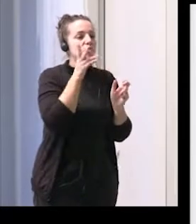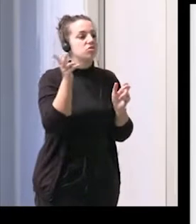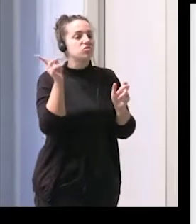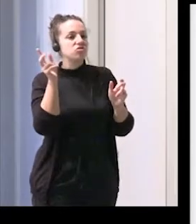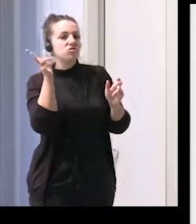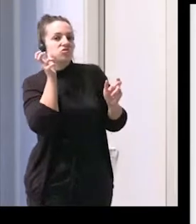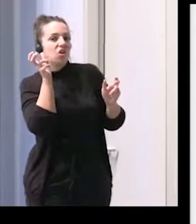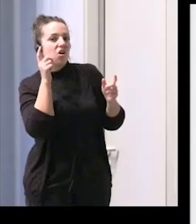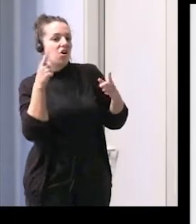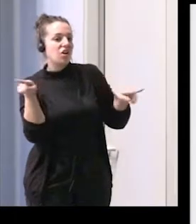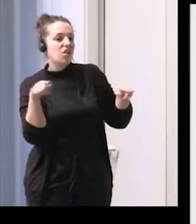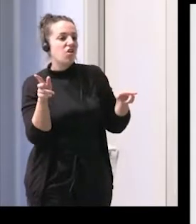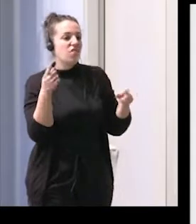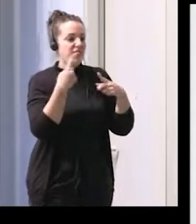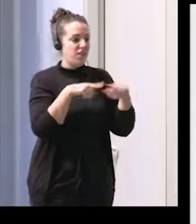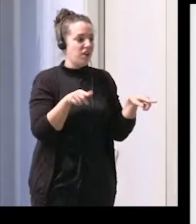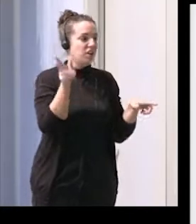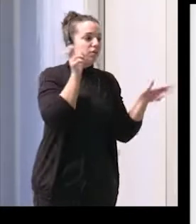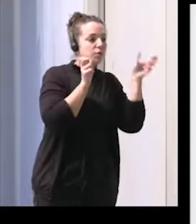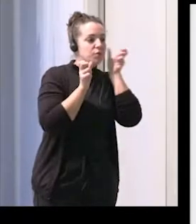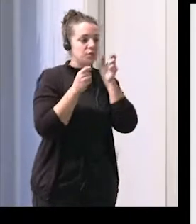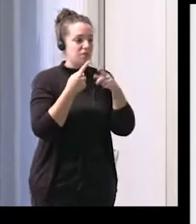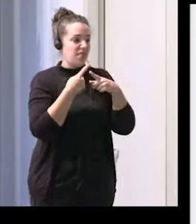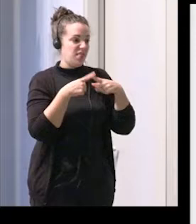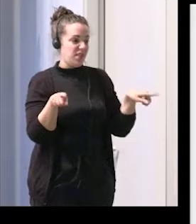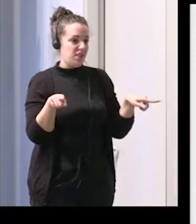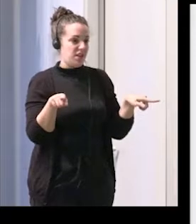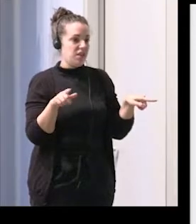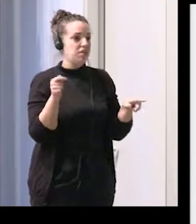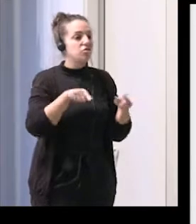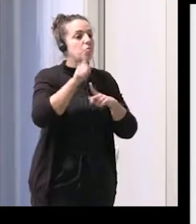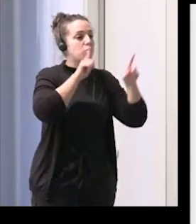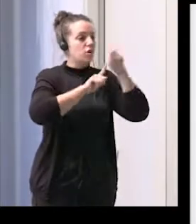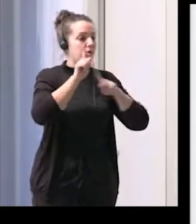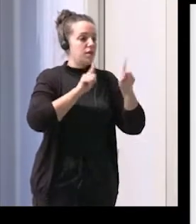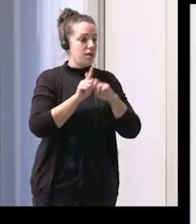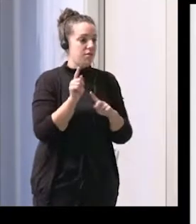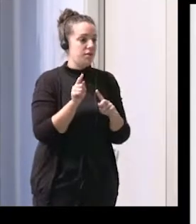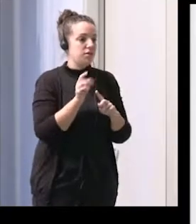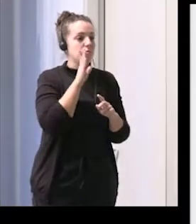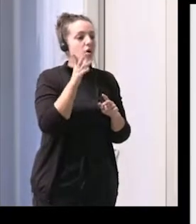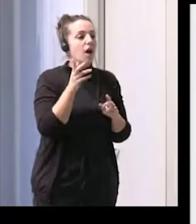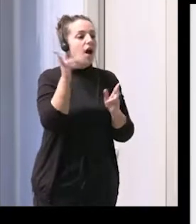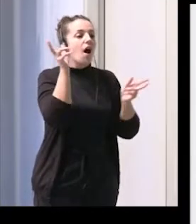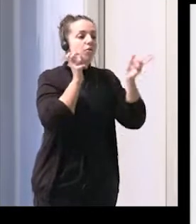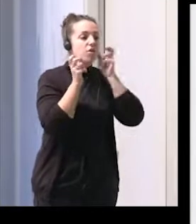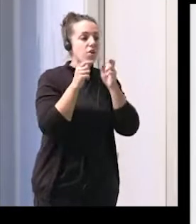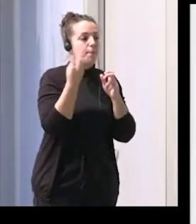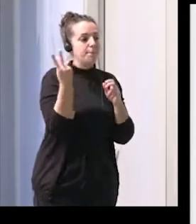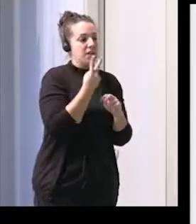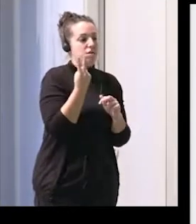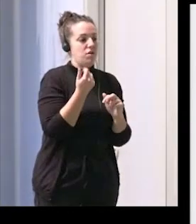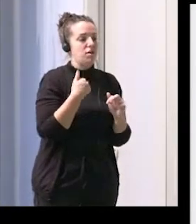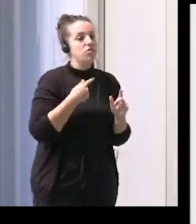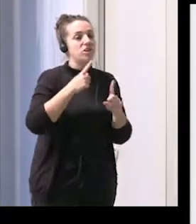that also causes problems with hearing binaural information. What about level? Just because we fit